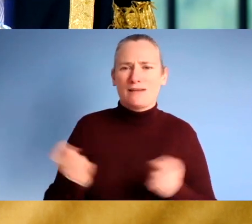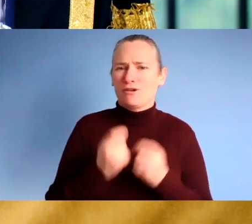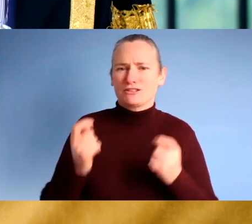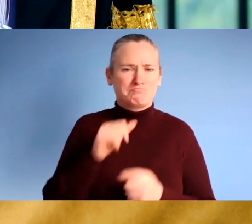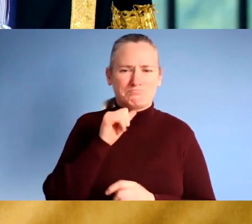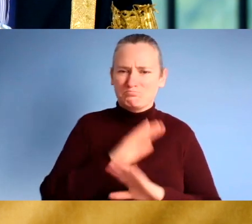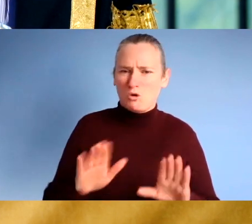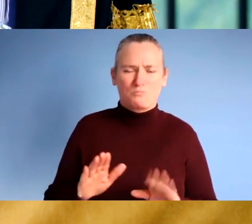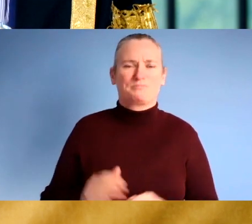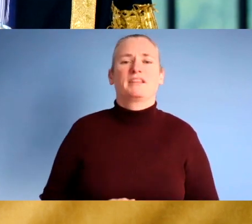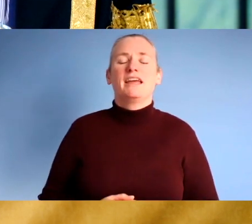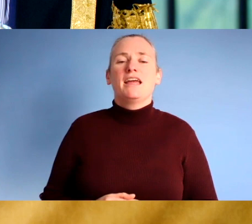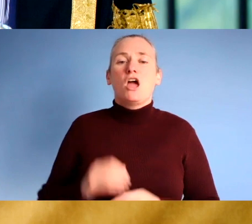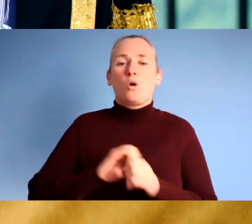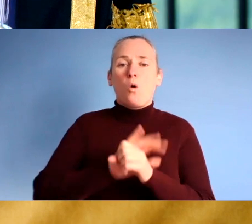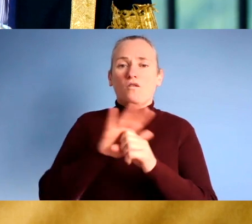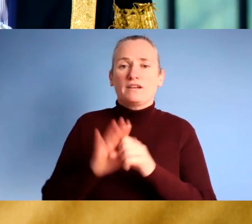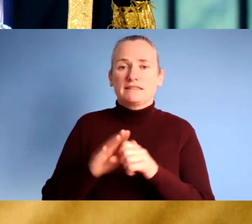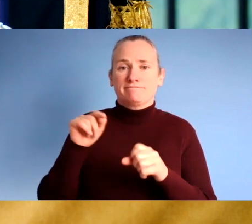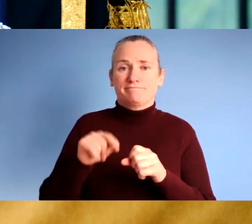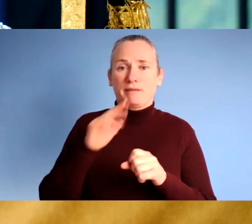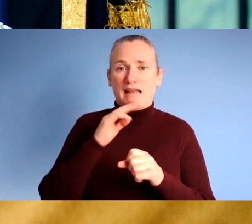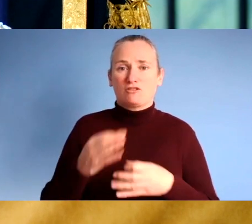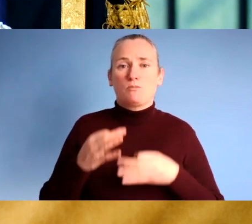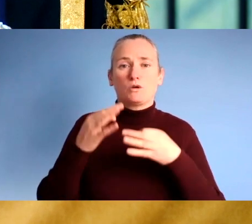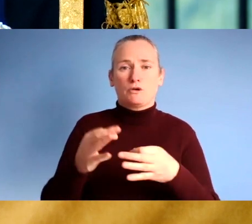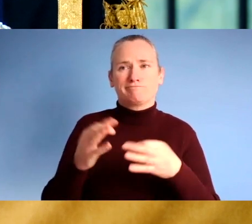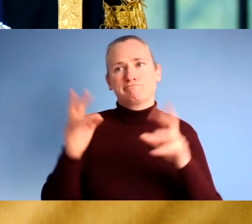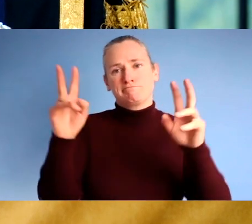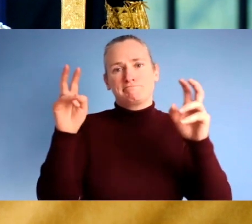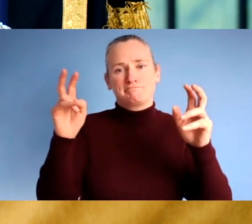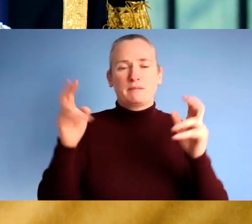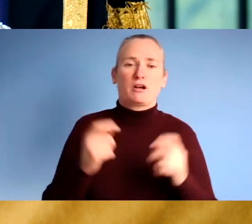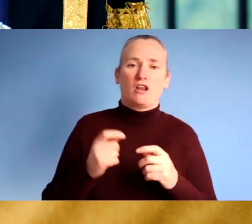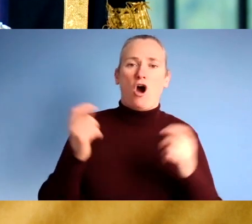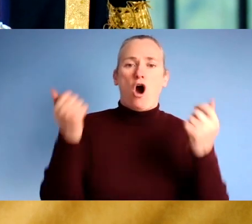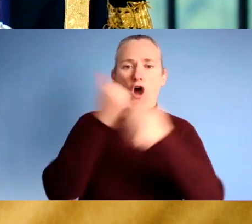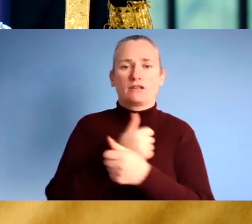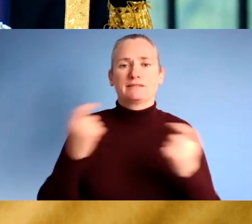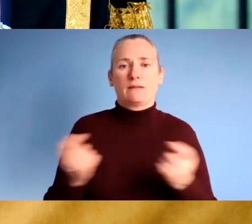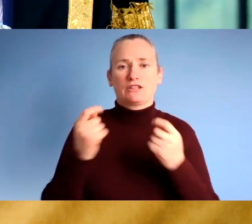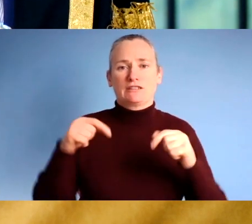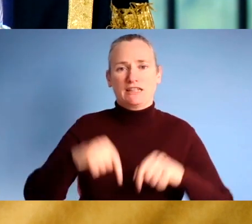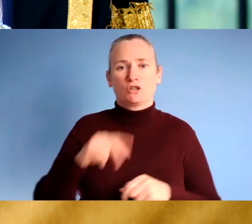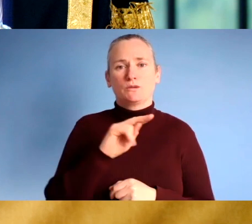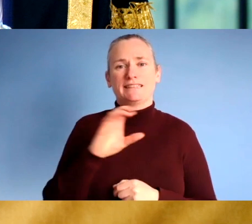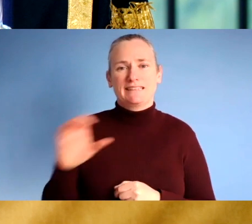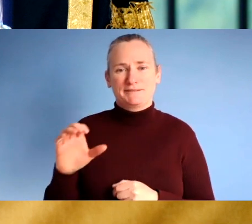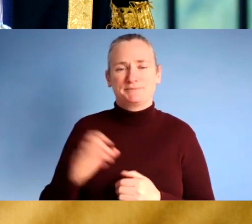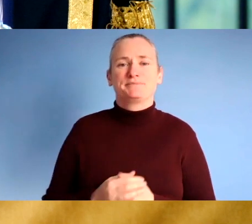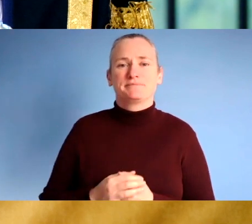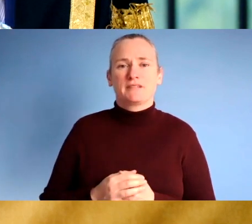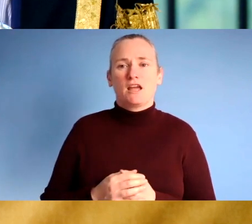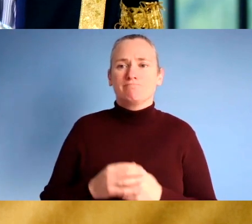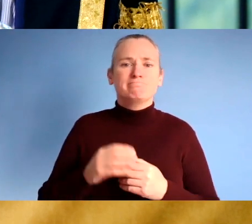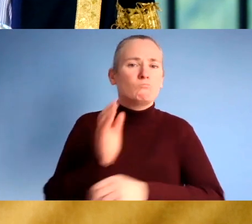with you today. COVID-19 has meant we've had to postpone the typical autumn celebration that we have at University College Cork,